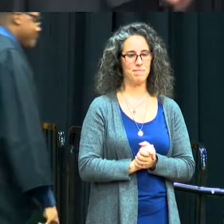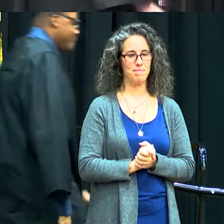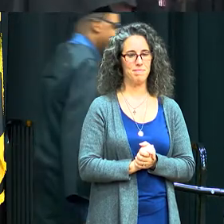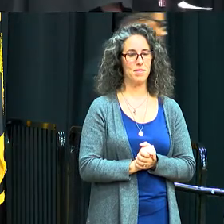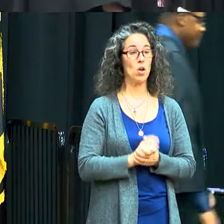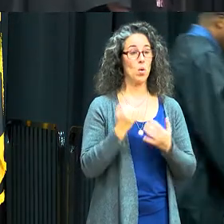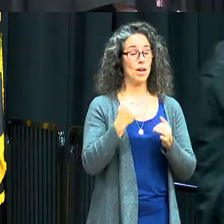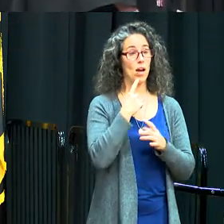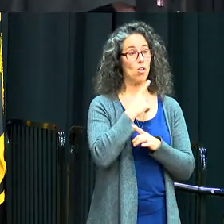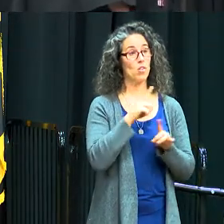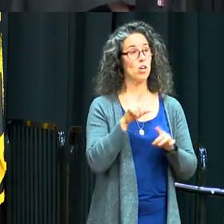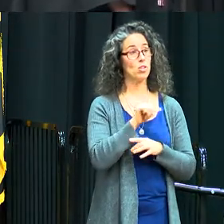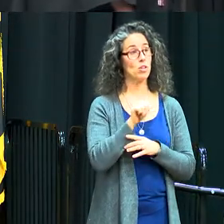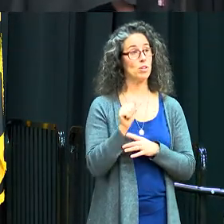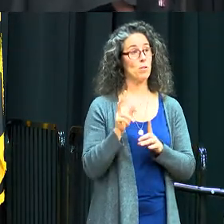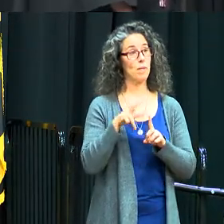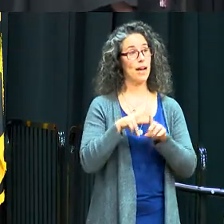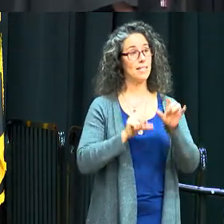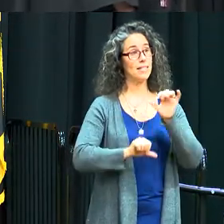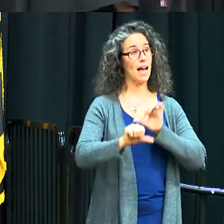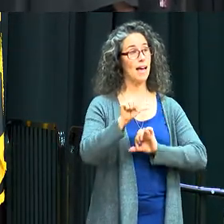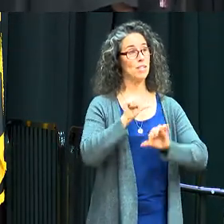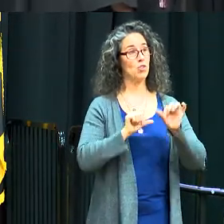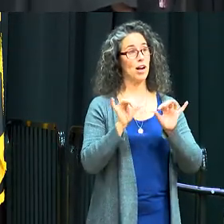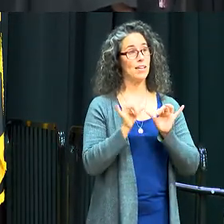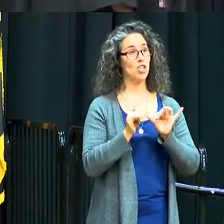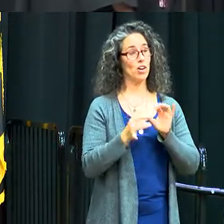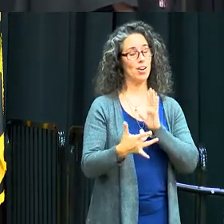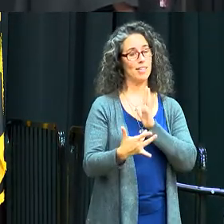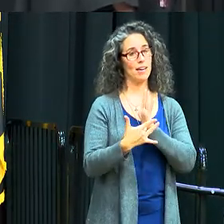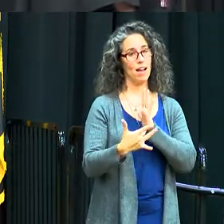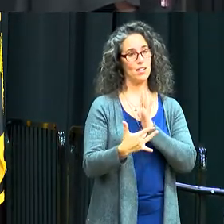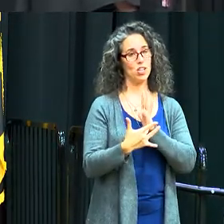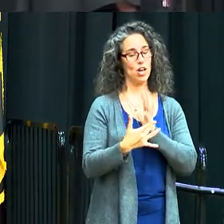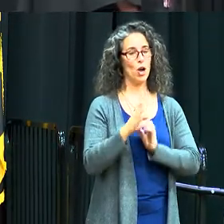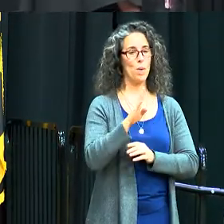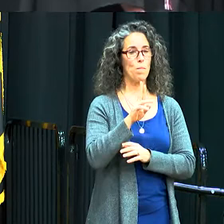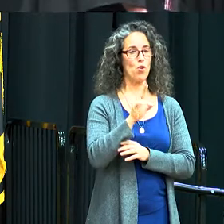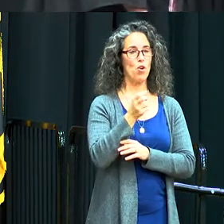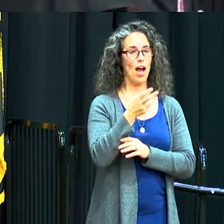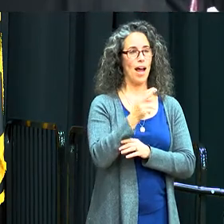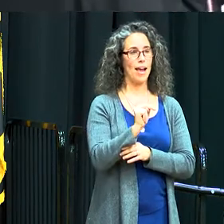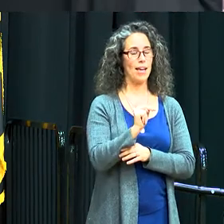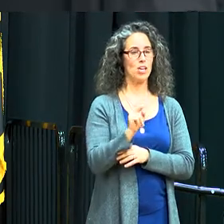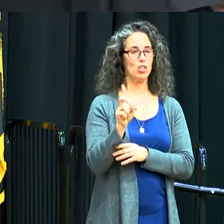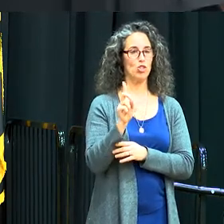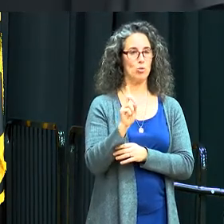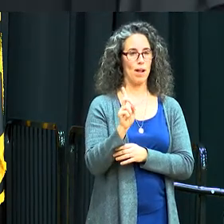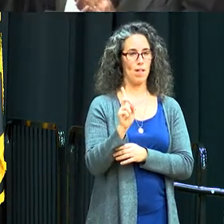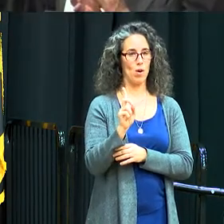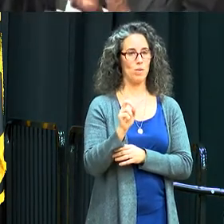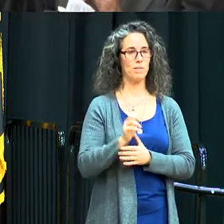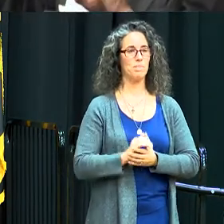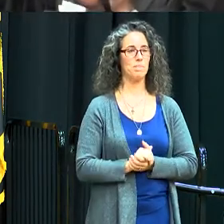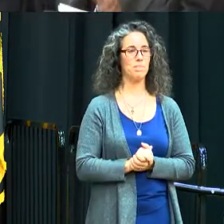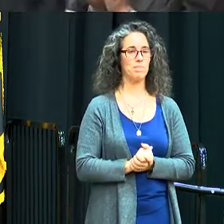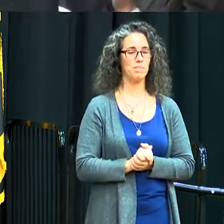We now confer the Associate of Applied Science degrees in Engineering Technology, Brian C. Druello.